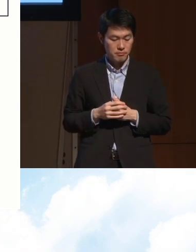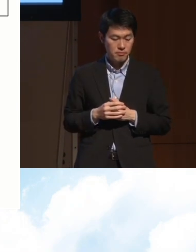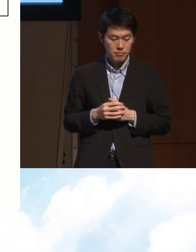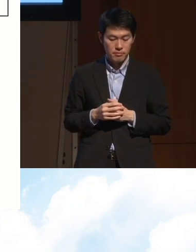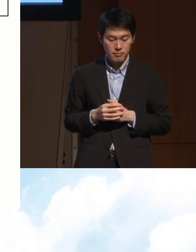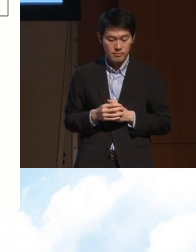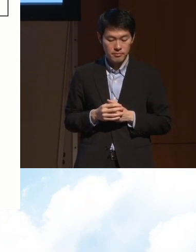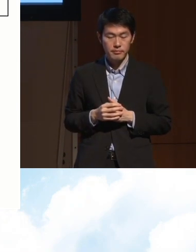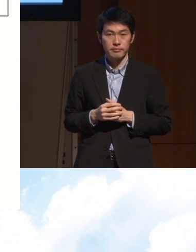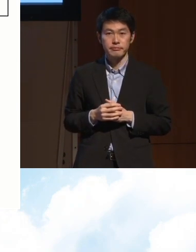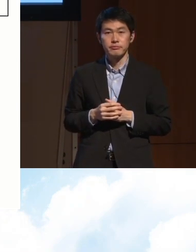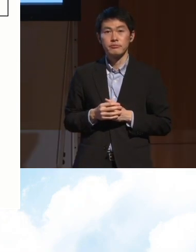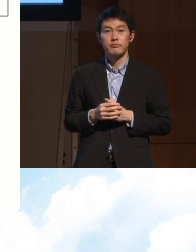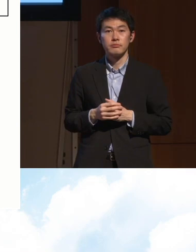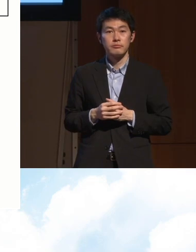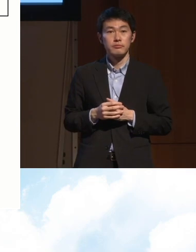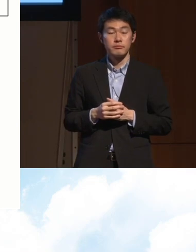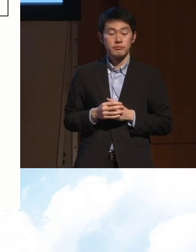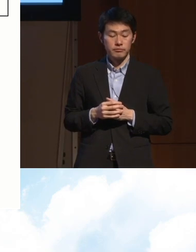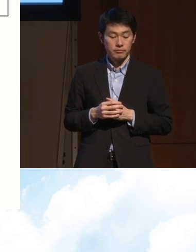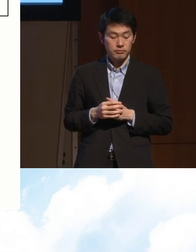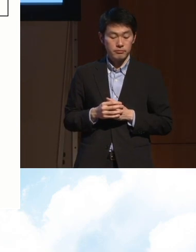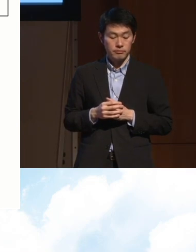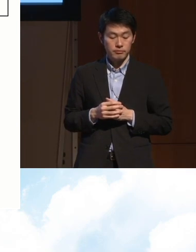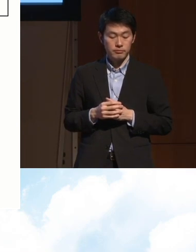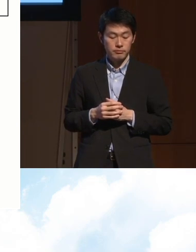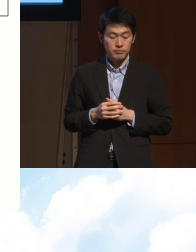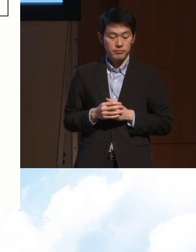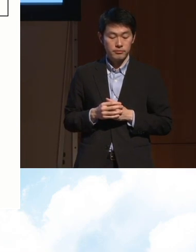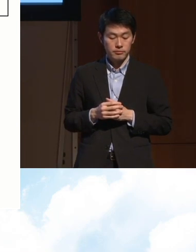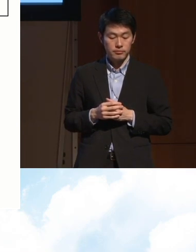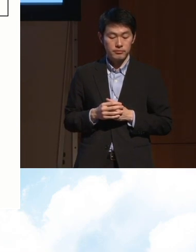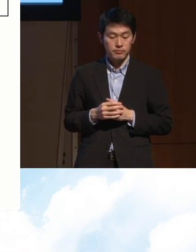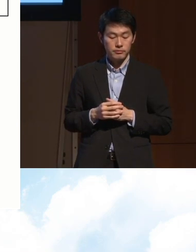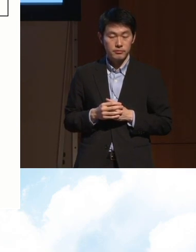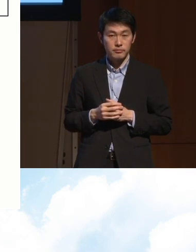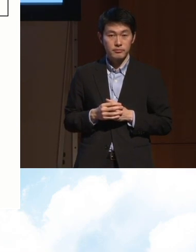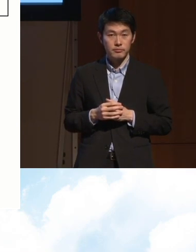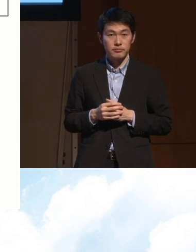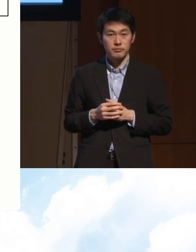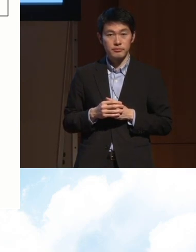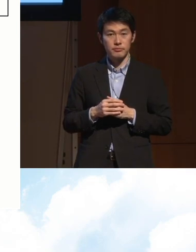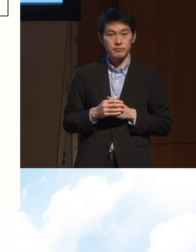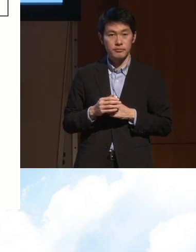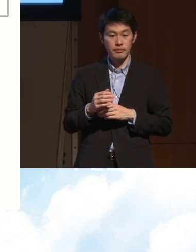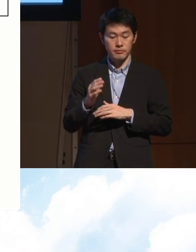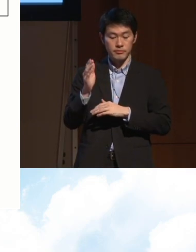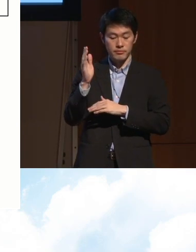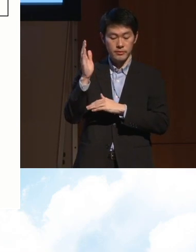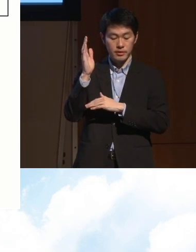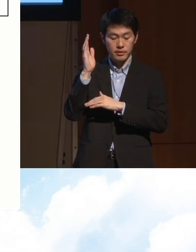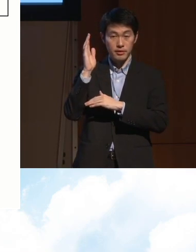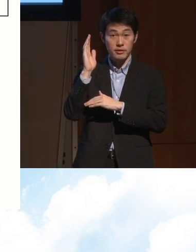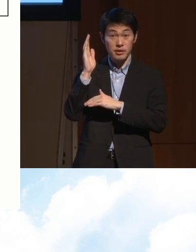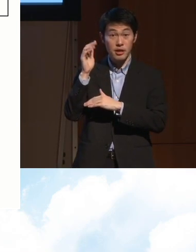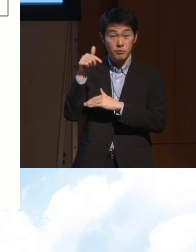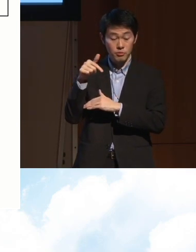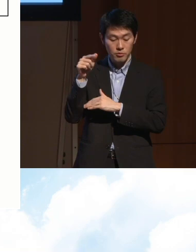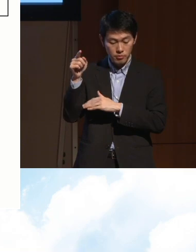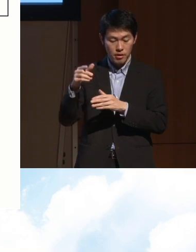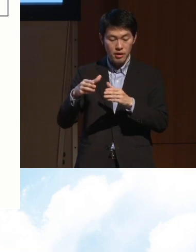government updated the National Action Plan for novel influenza and